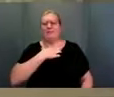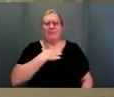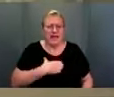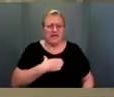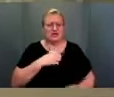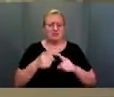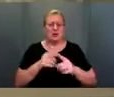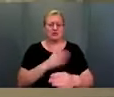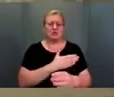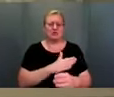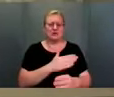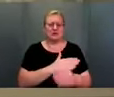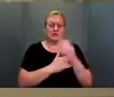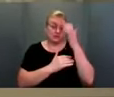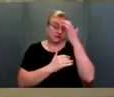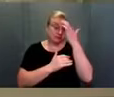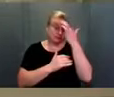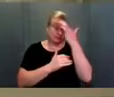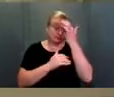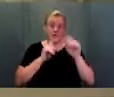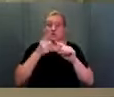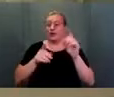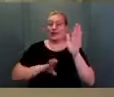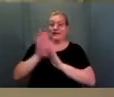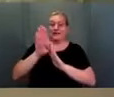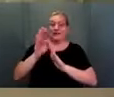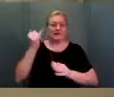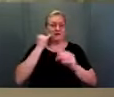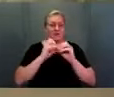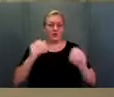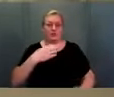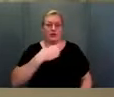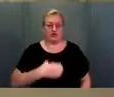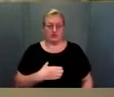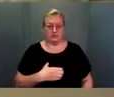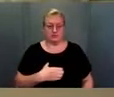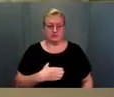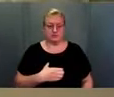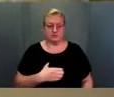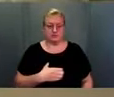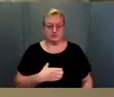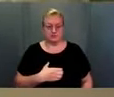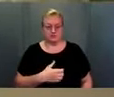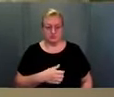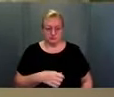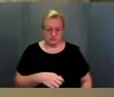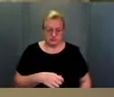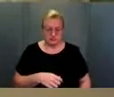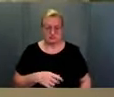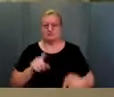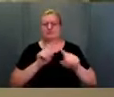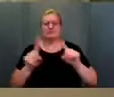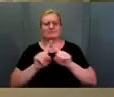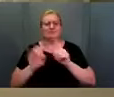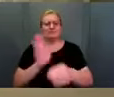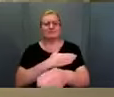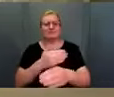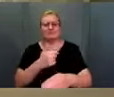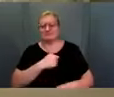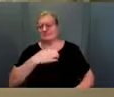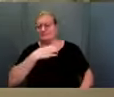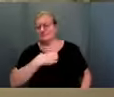what they say, you can't excel at anything without passion. I love Toots and the Maytals, Jimmy Cliff, Bob